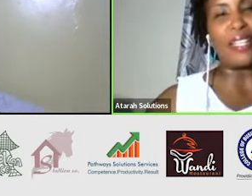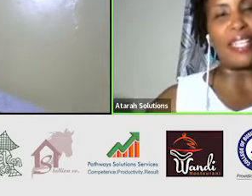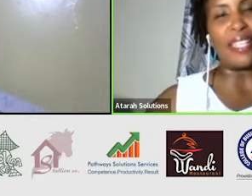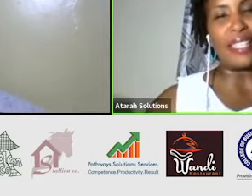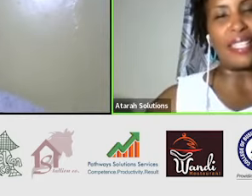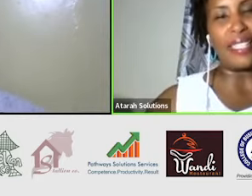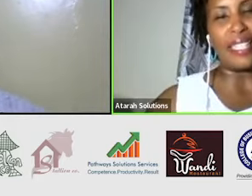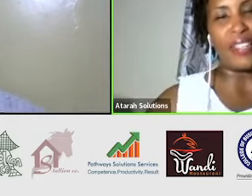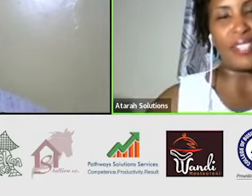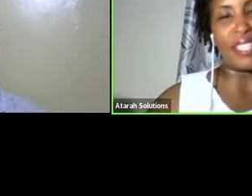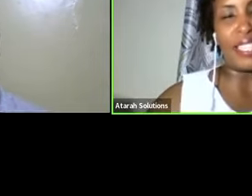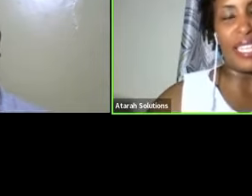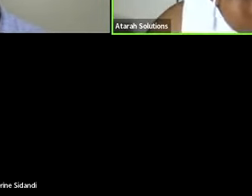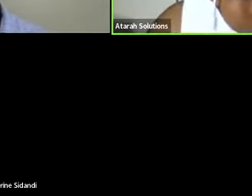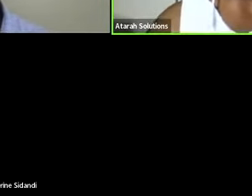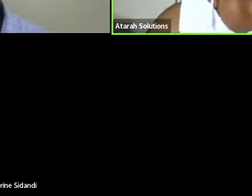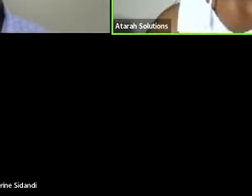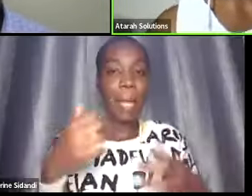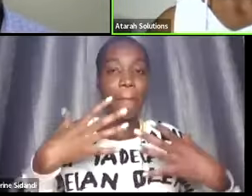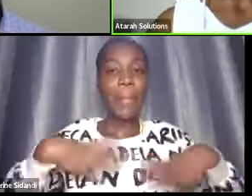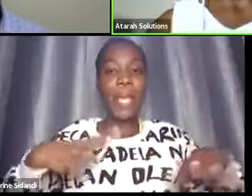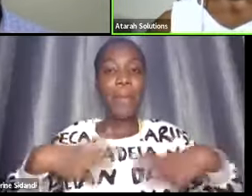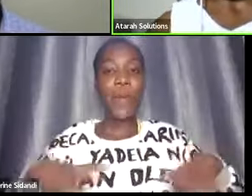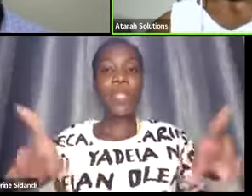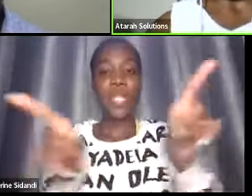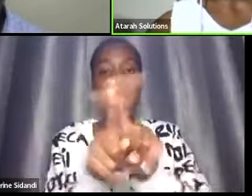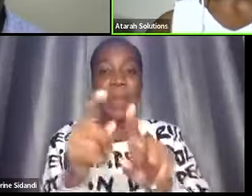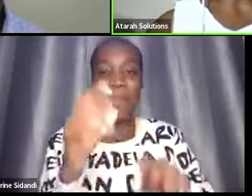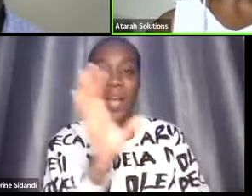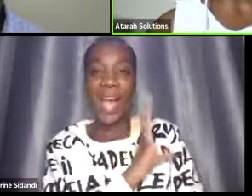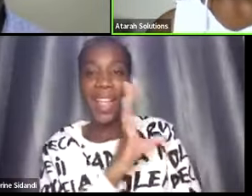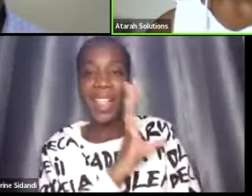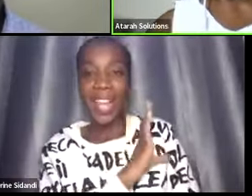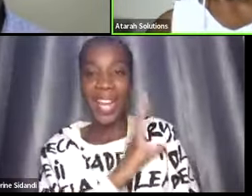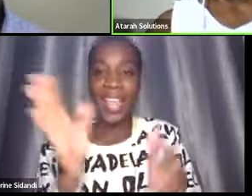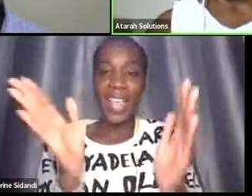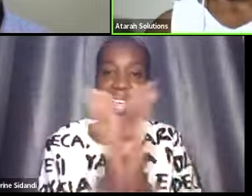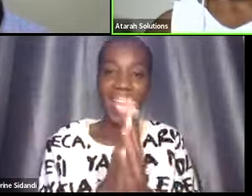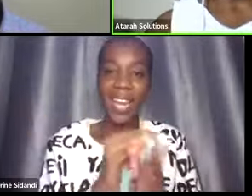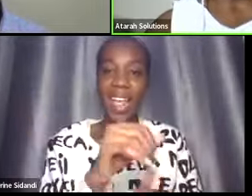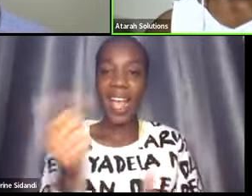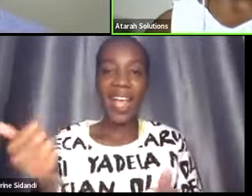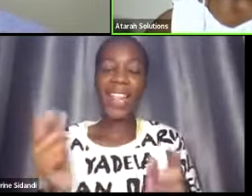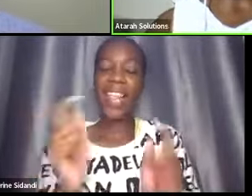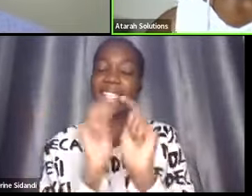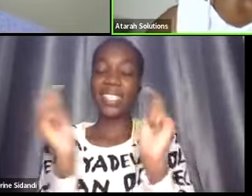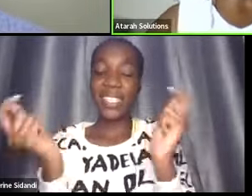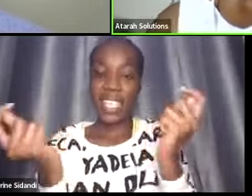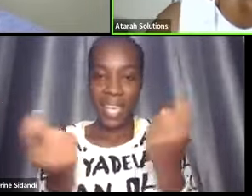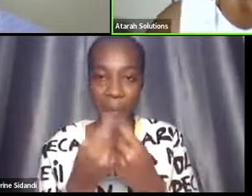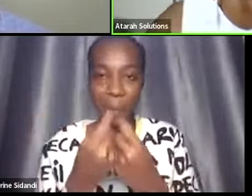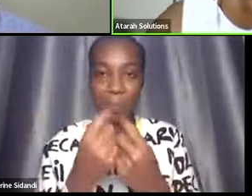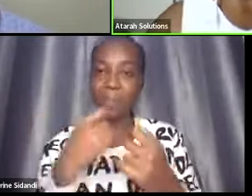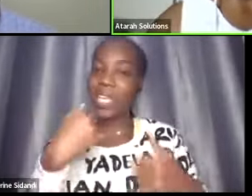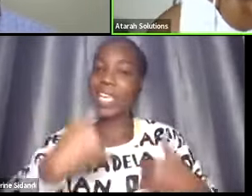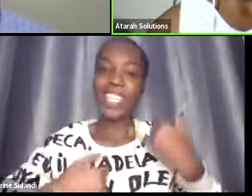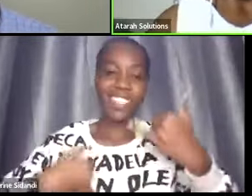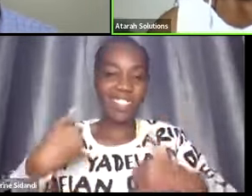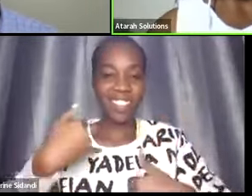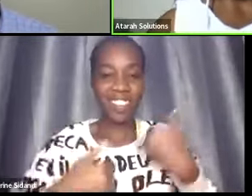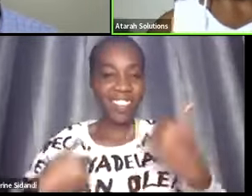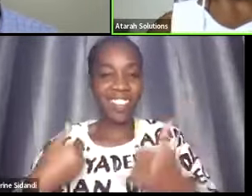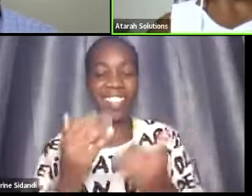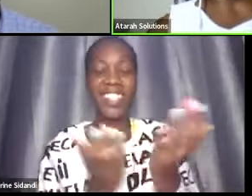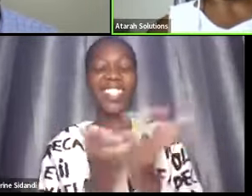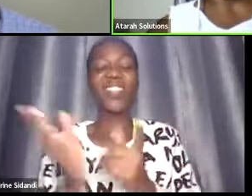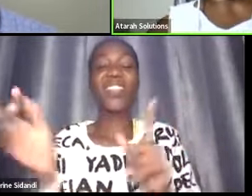even the Catherine and our team have enjoyed this session as well.